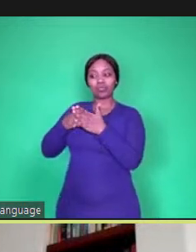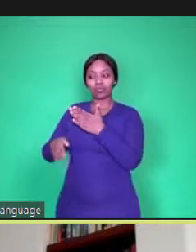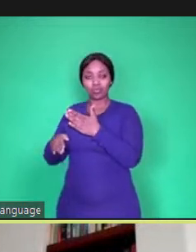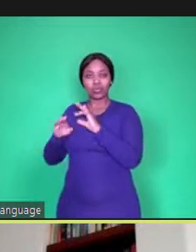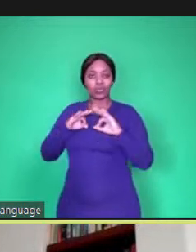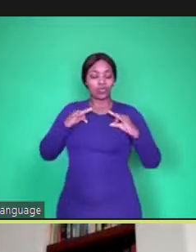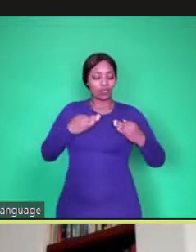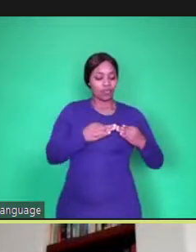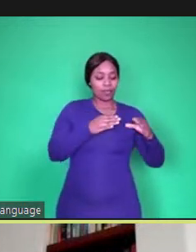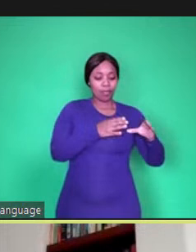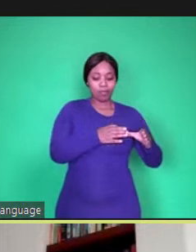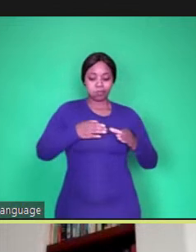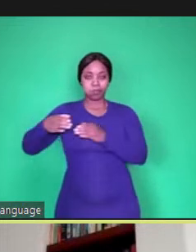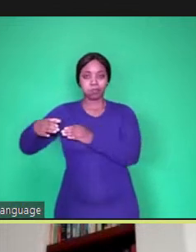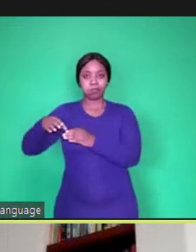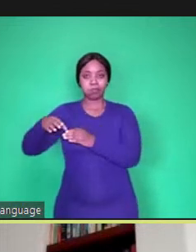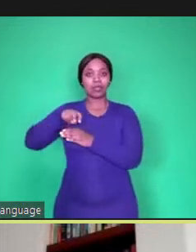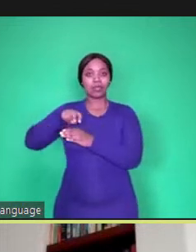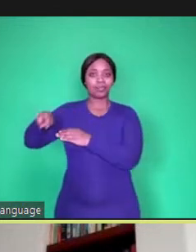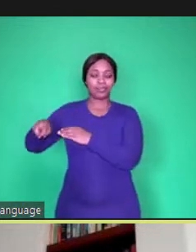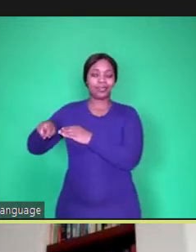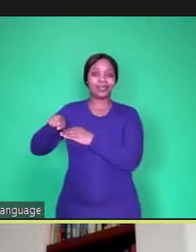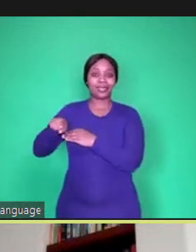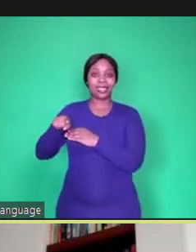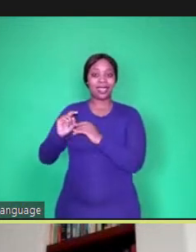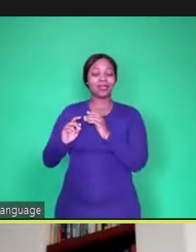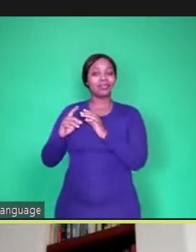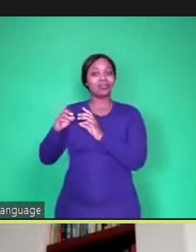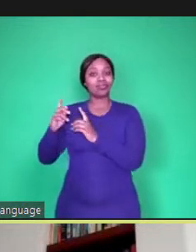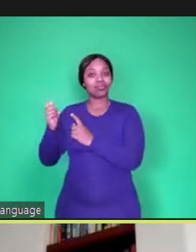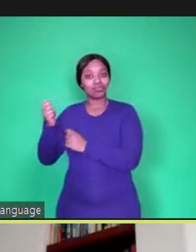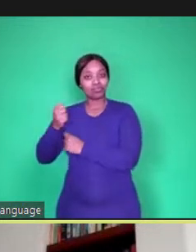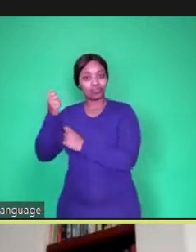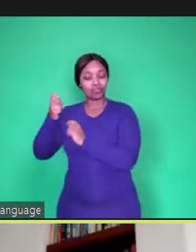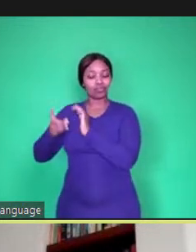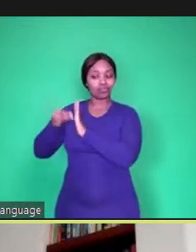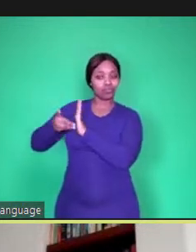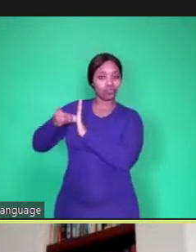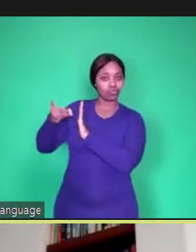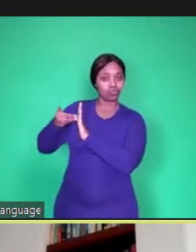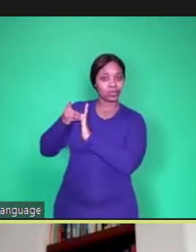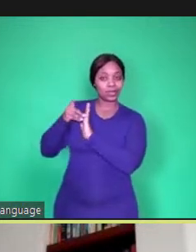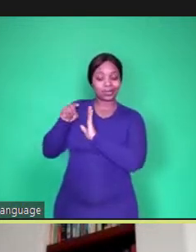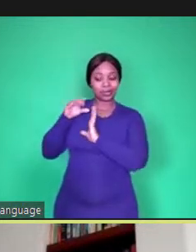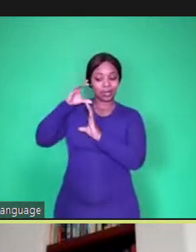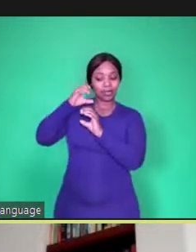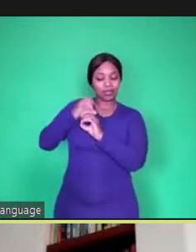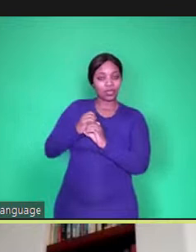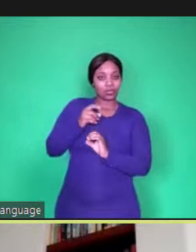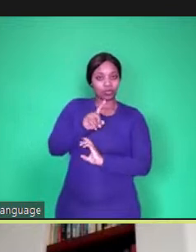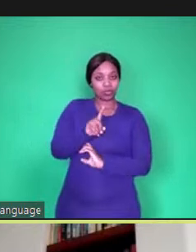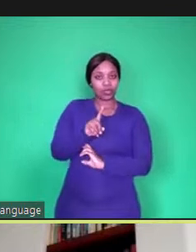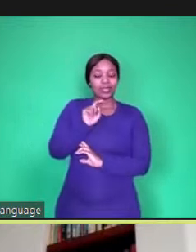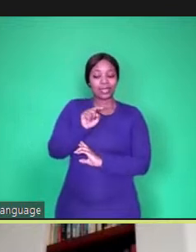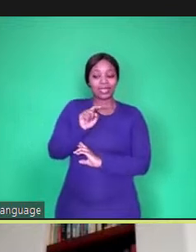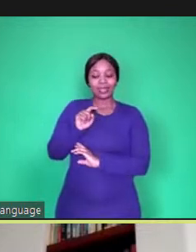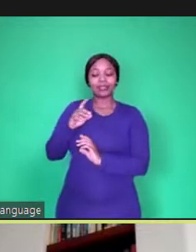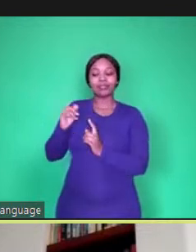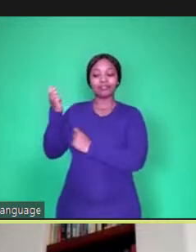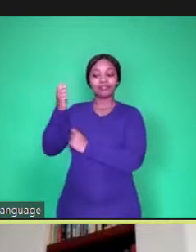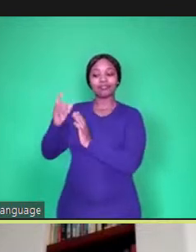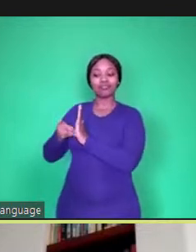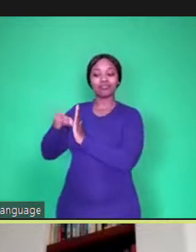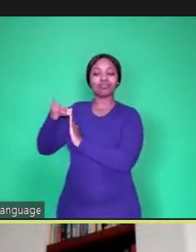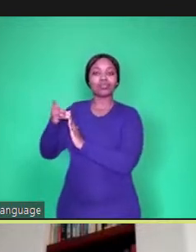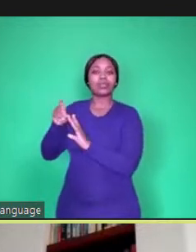permanent urbanization, the expectation was that migration and urbanization patterns would normalize. In other words,